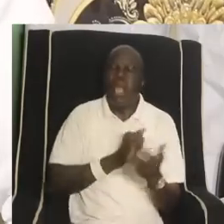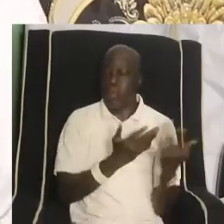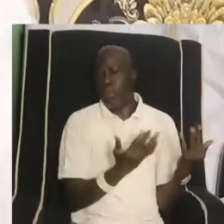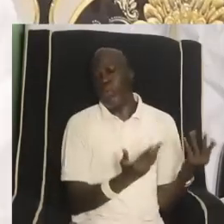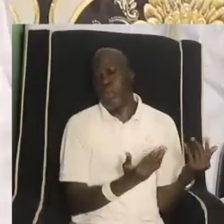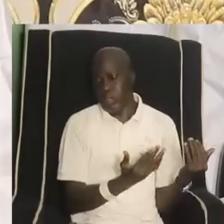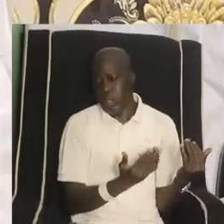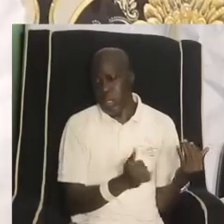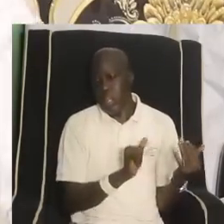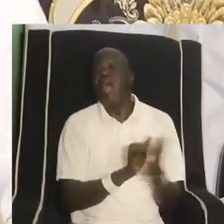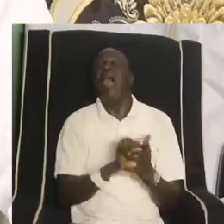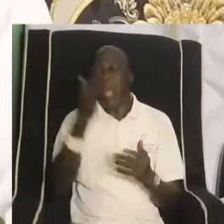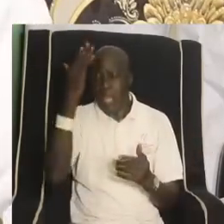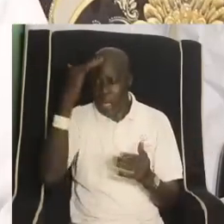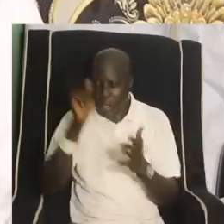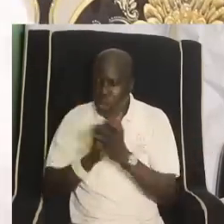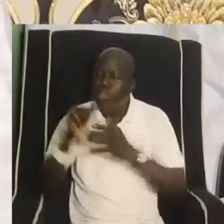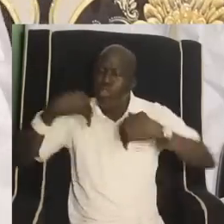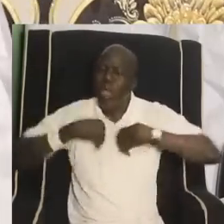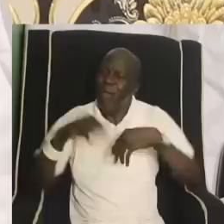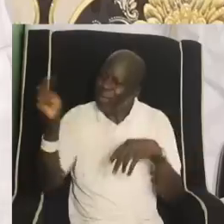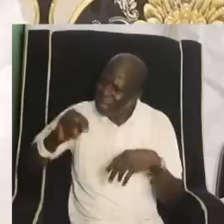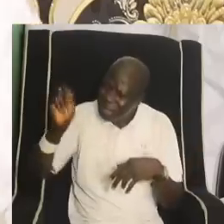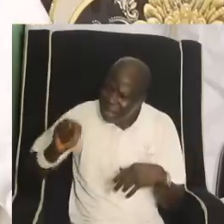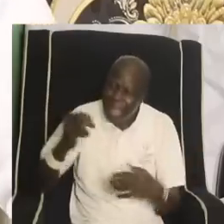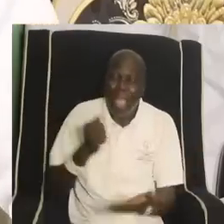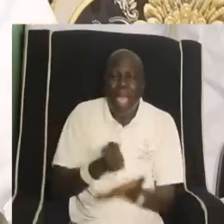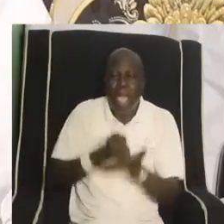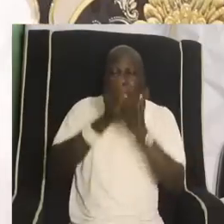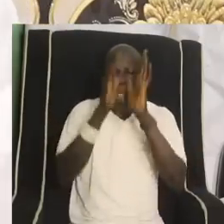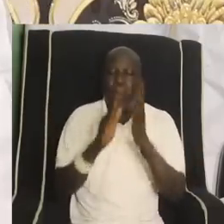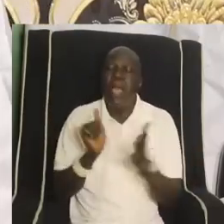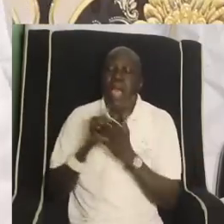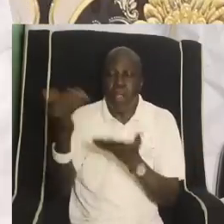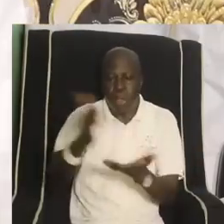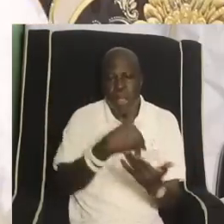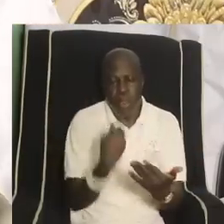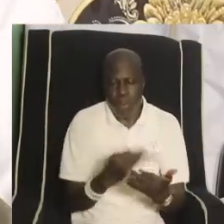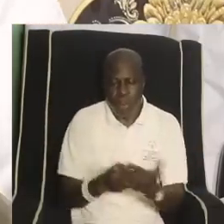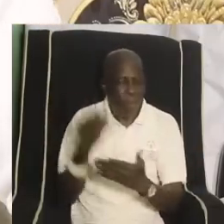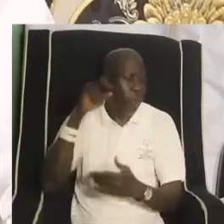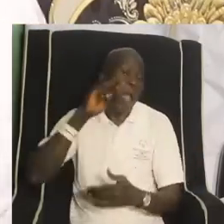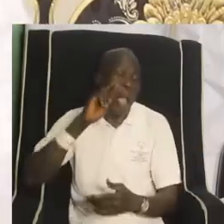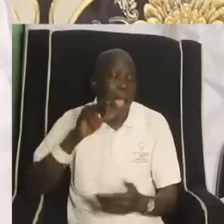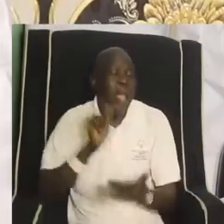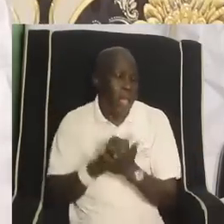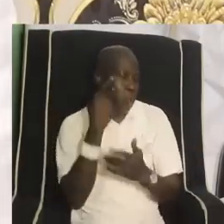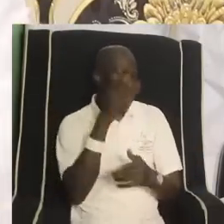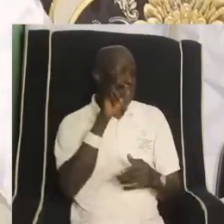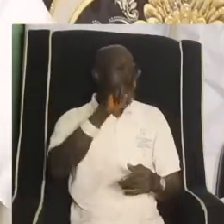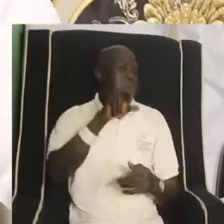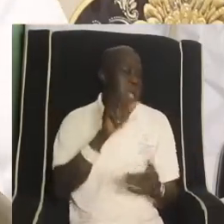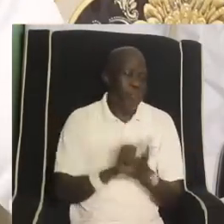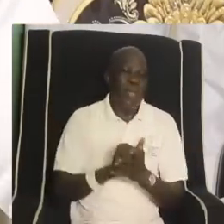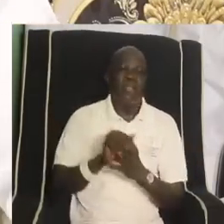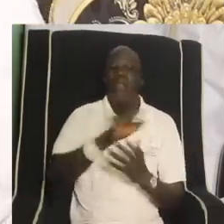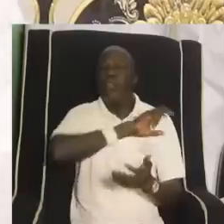I waited. I know she needs help. I collected the money from her. I checked